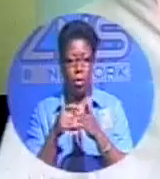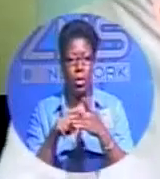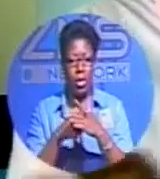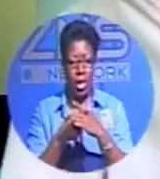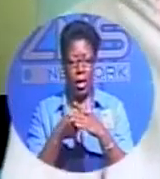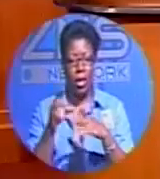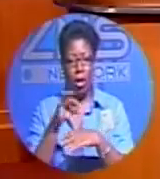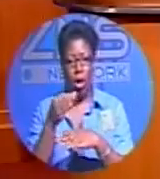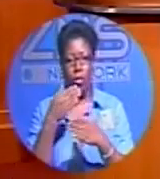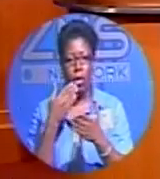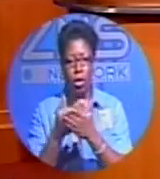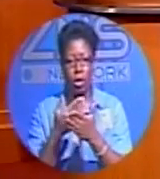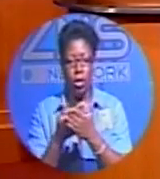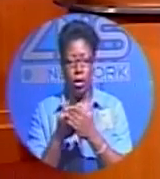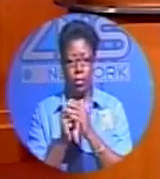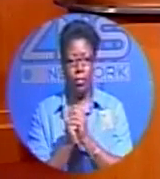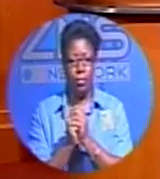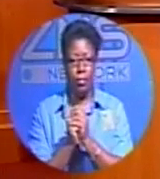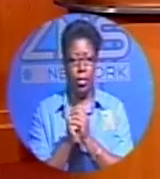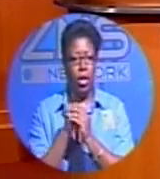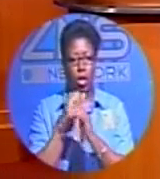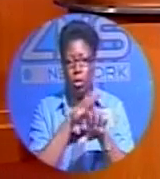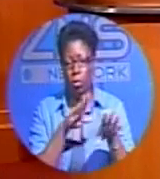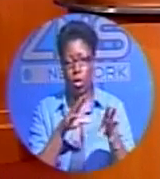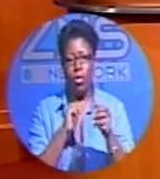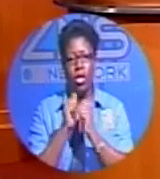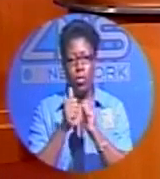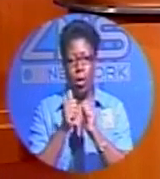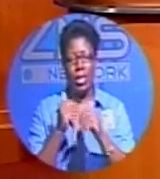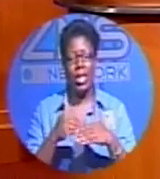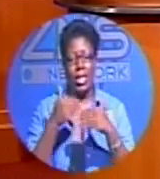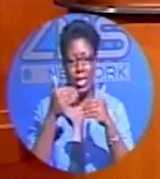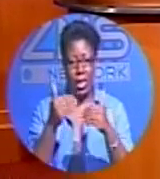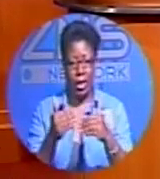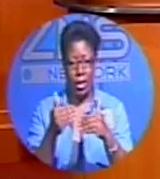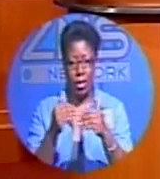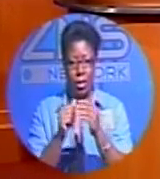very good. Don't you move. Sports is next with Jonathan Benson.